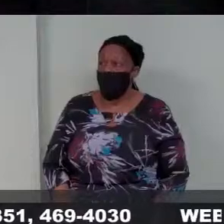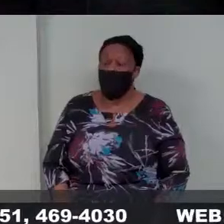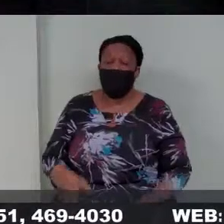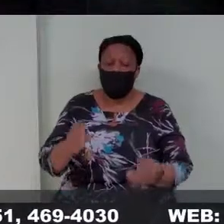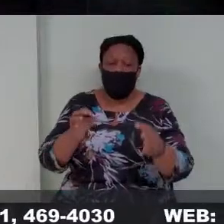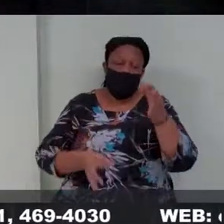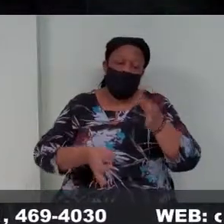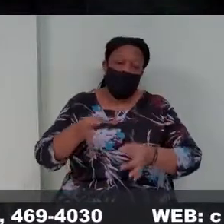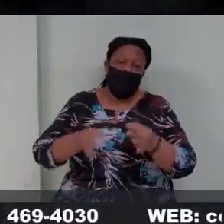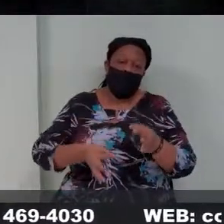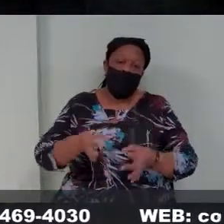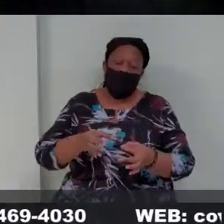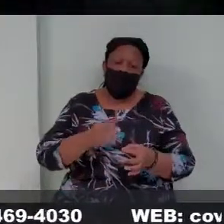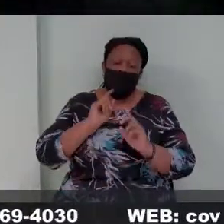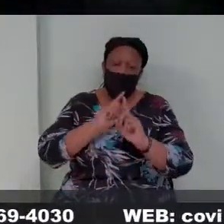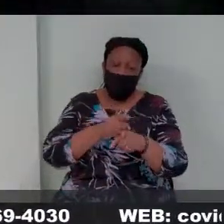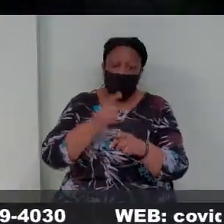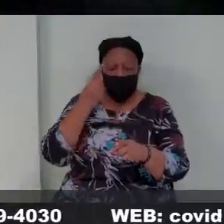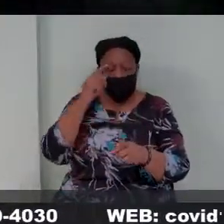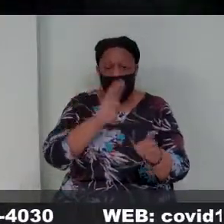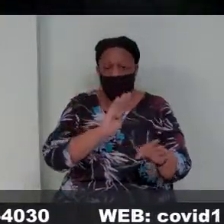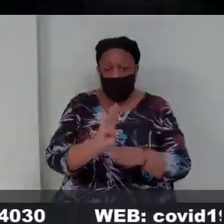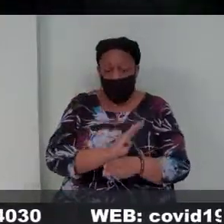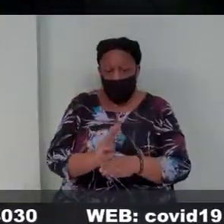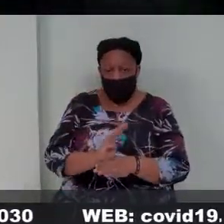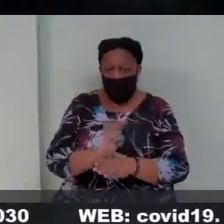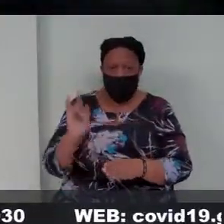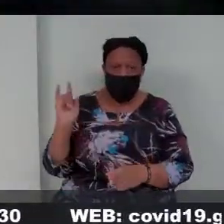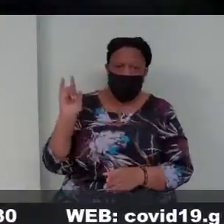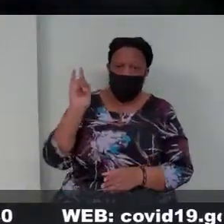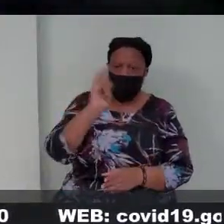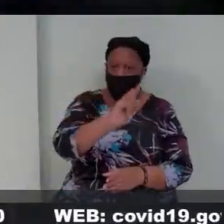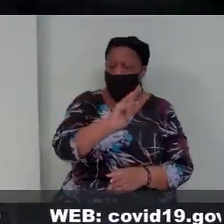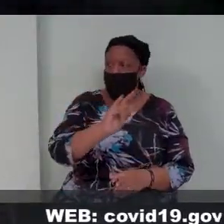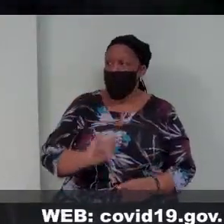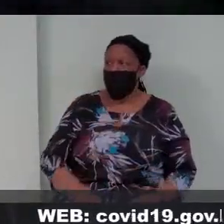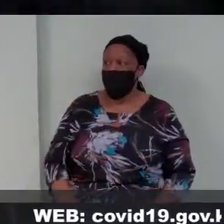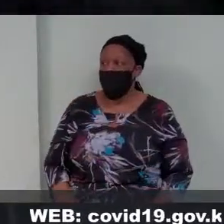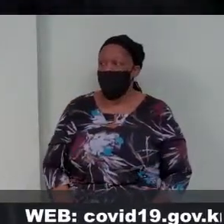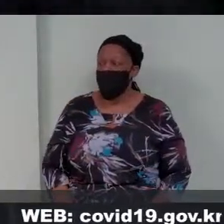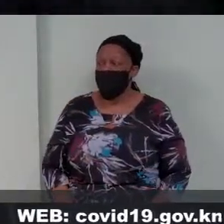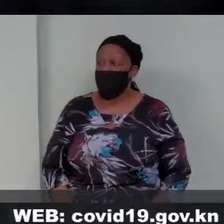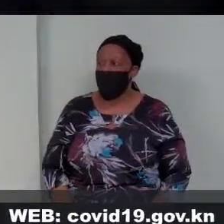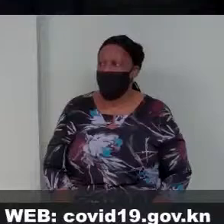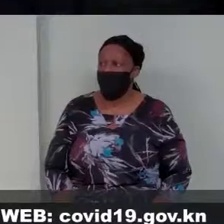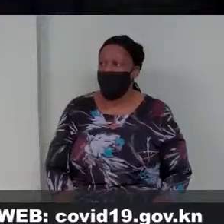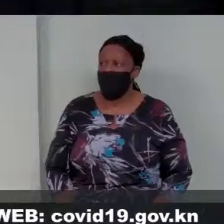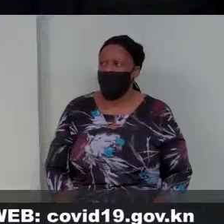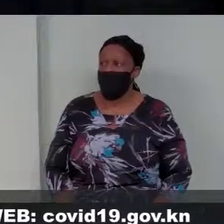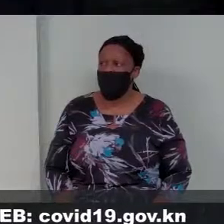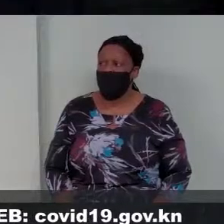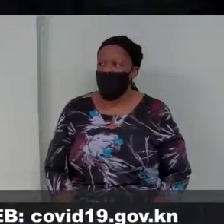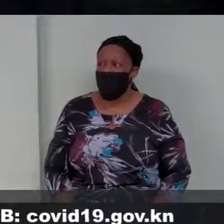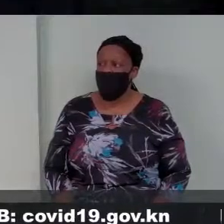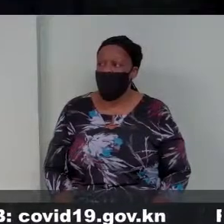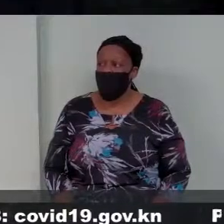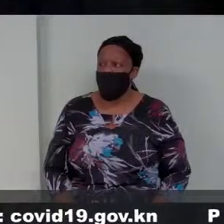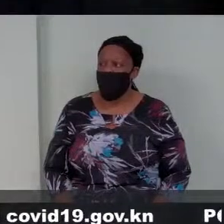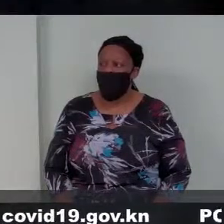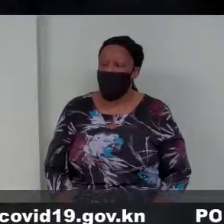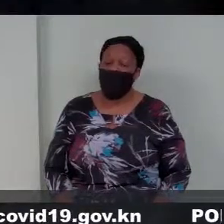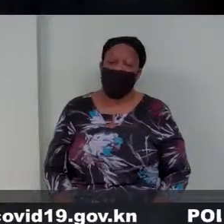business overseas, depends on, where I'm going. I would have to consider the urgency